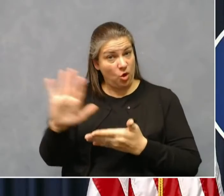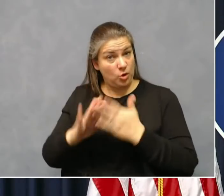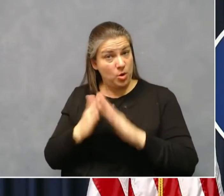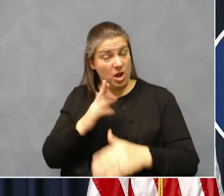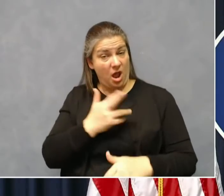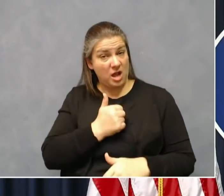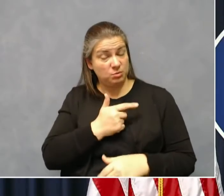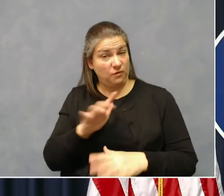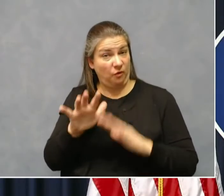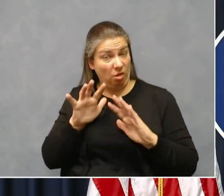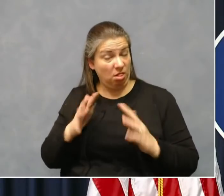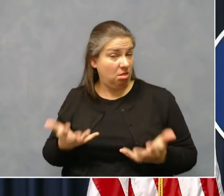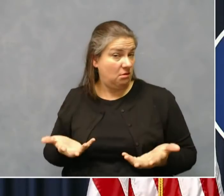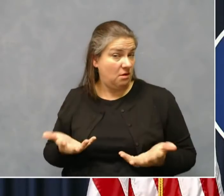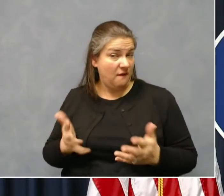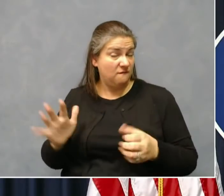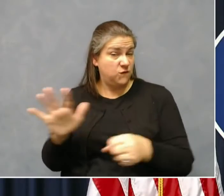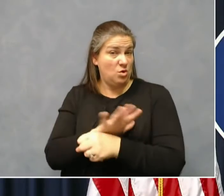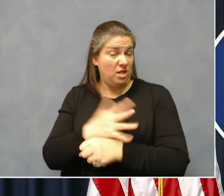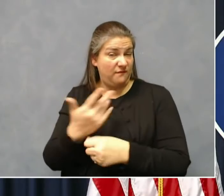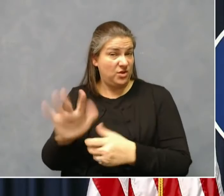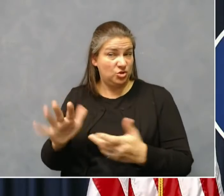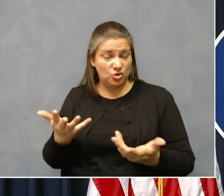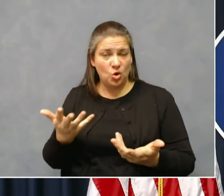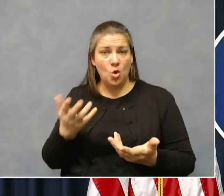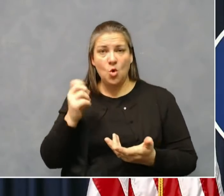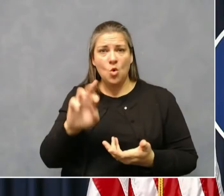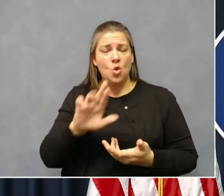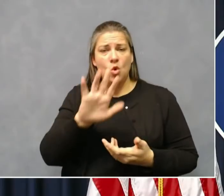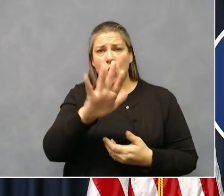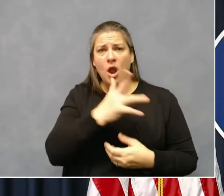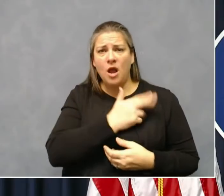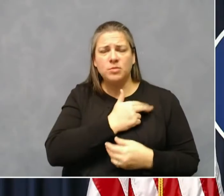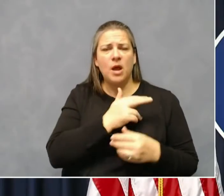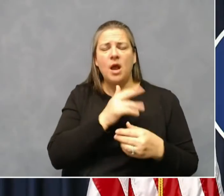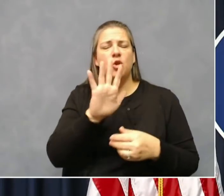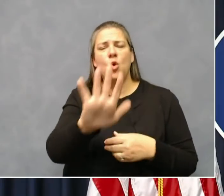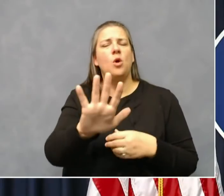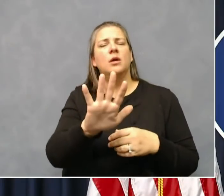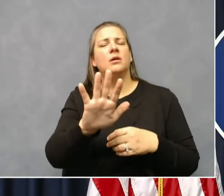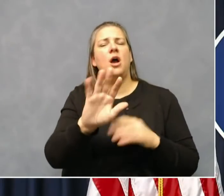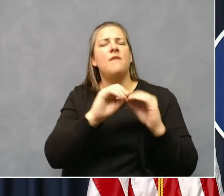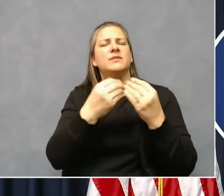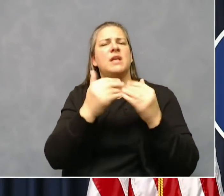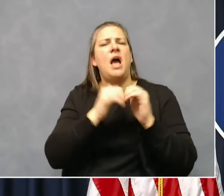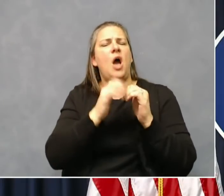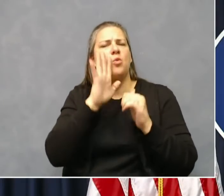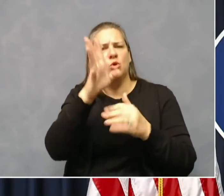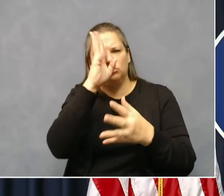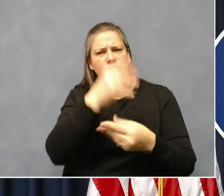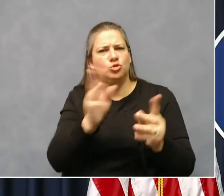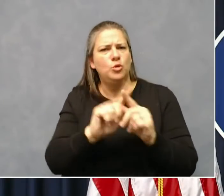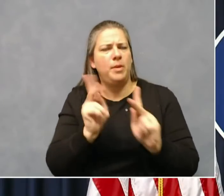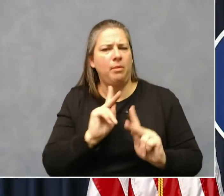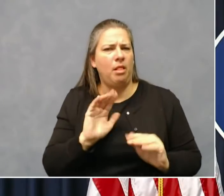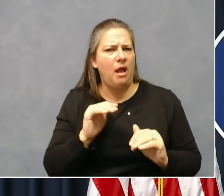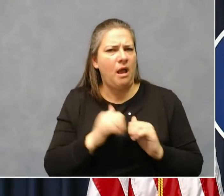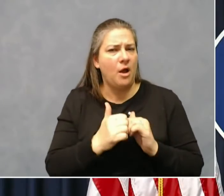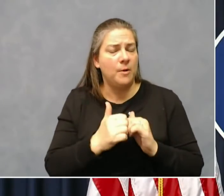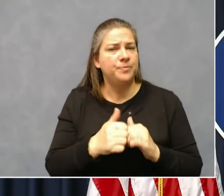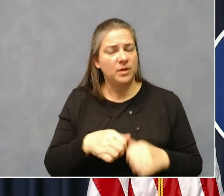so, how is your office going to make that information available? Well, sure, a community deserves to